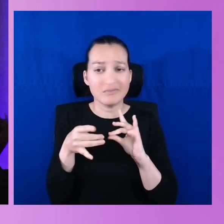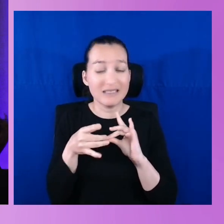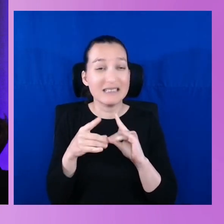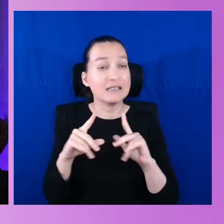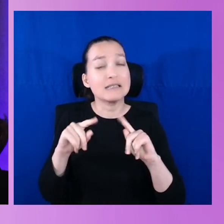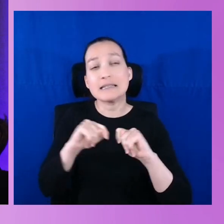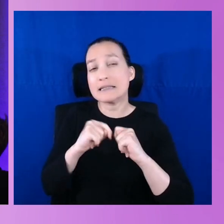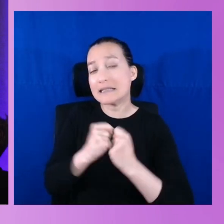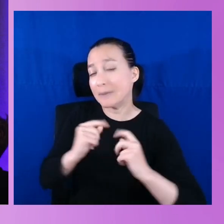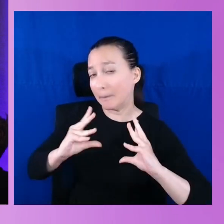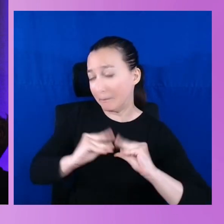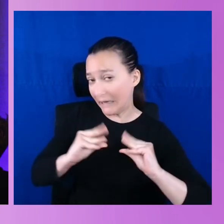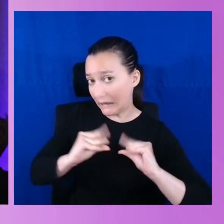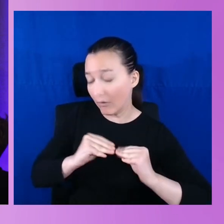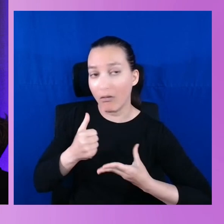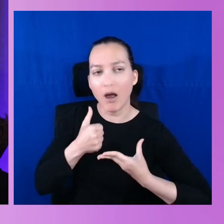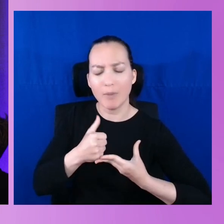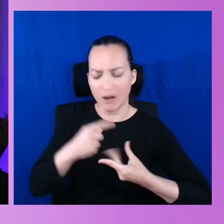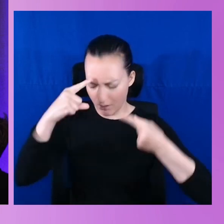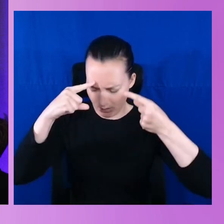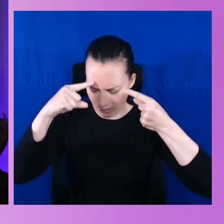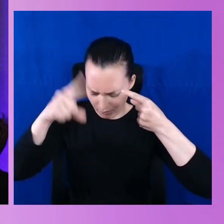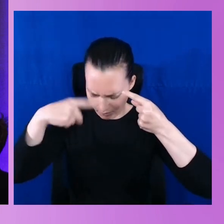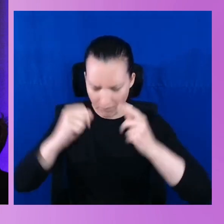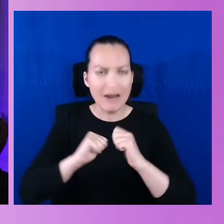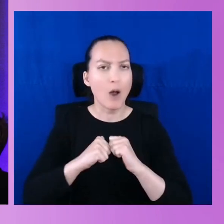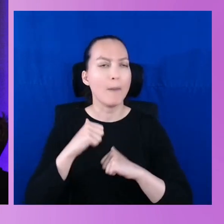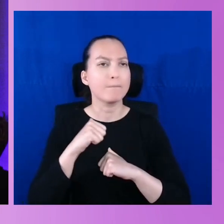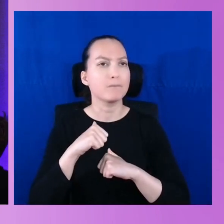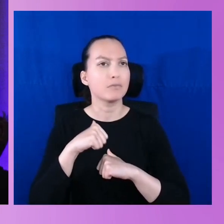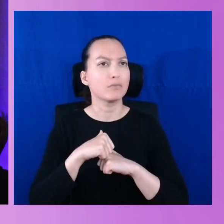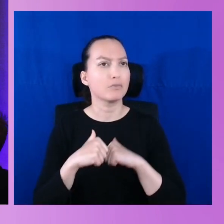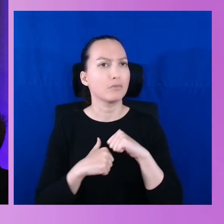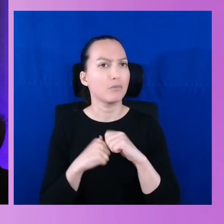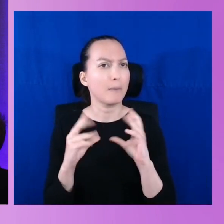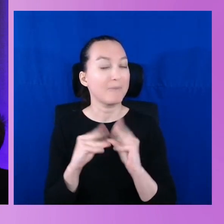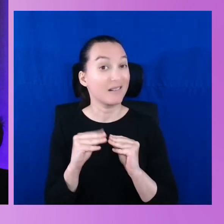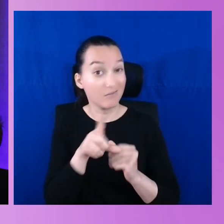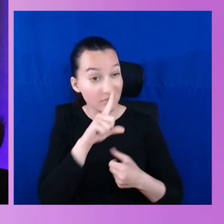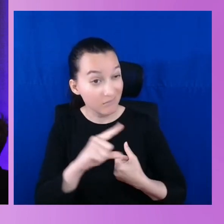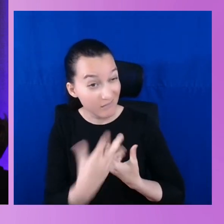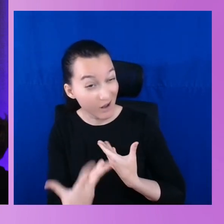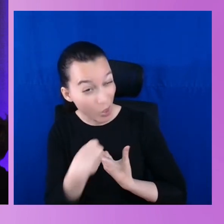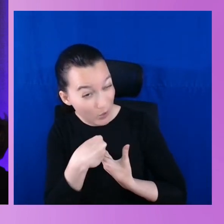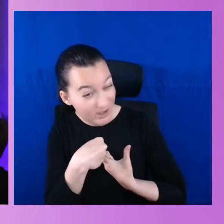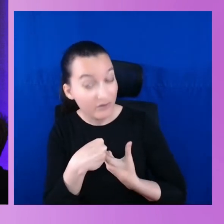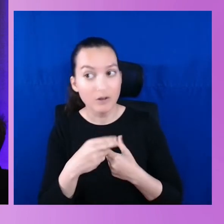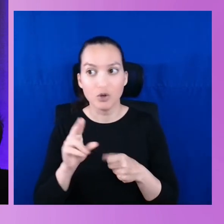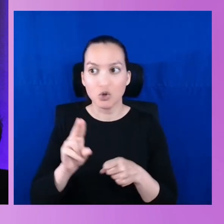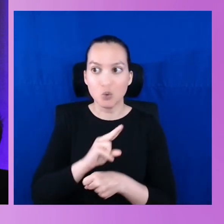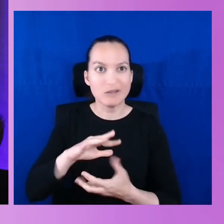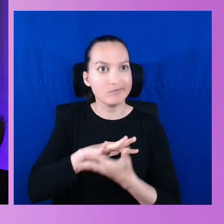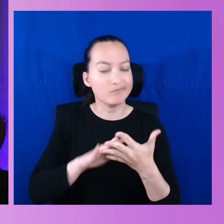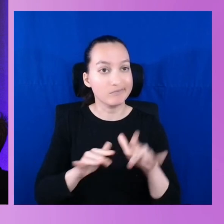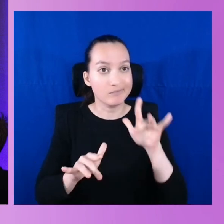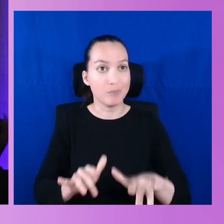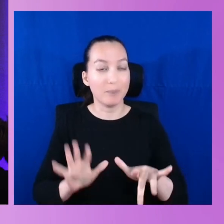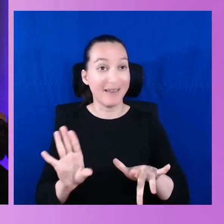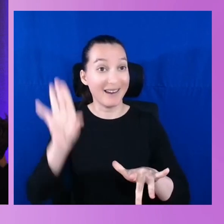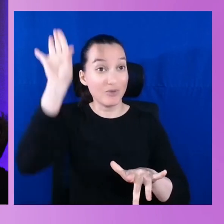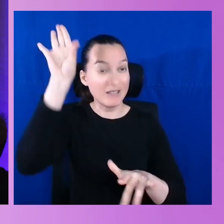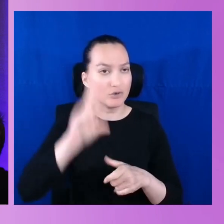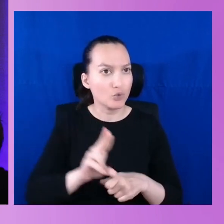and helping to really think through how you structure your meetings, and are they inclusive, and are you using features like hand raise and using features